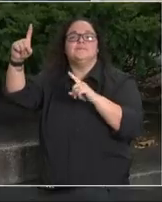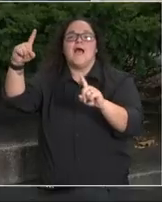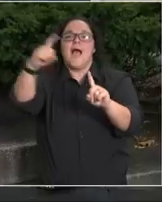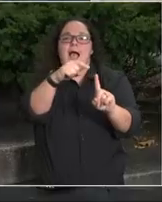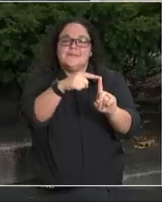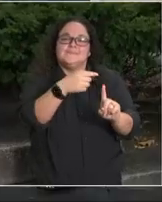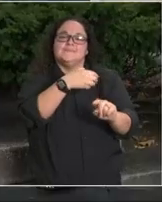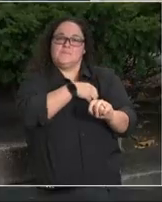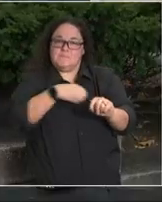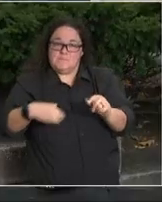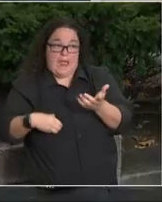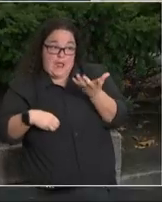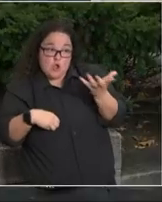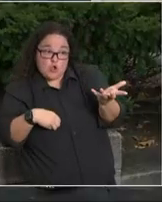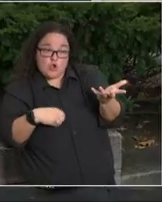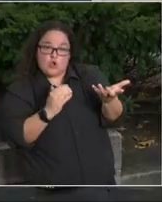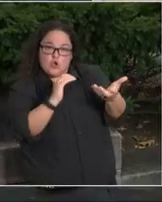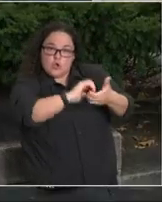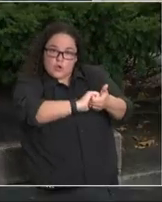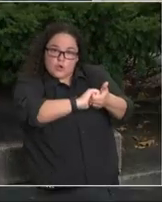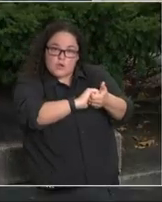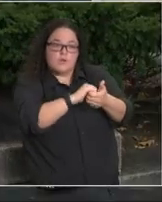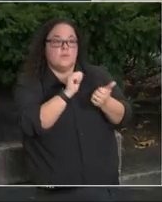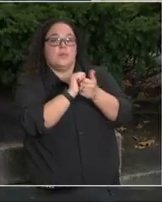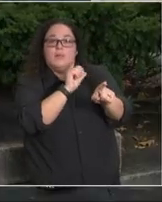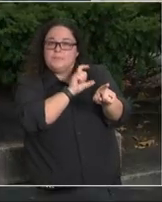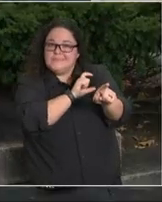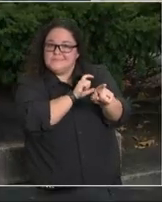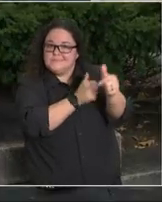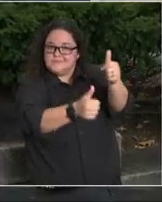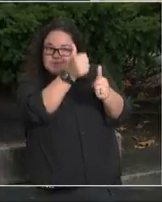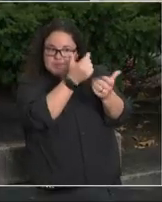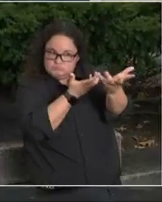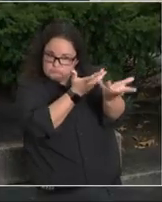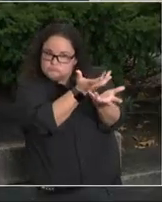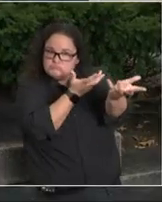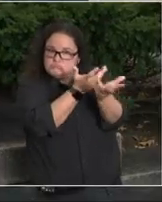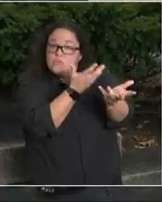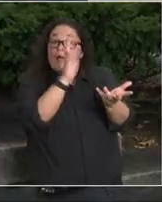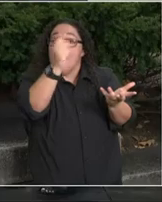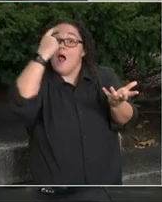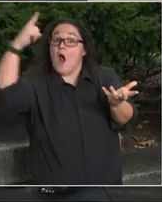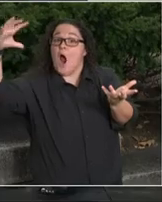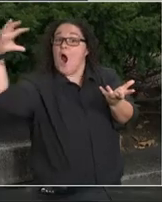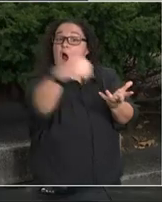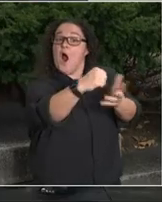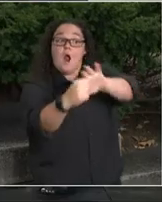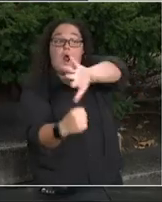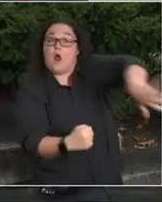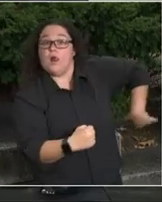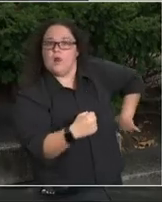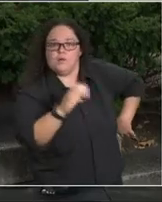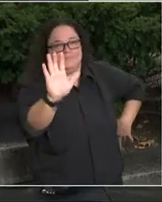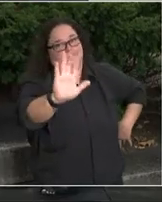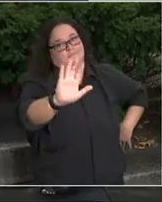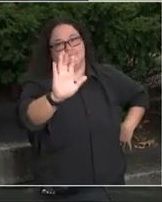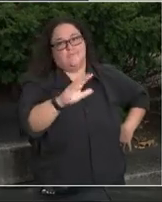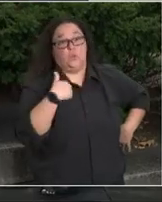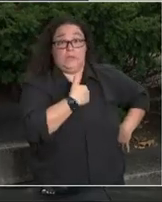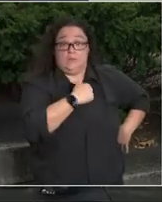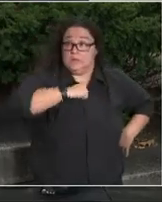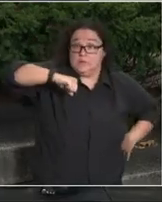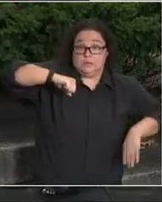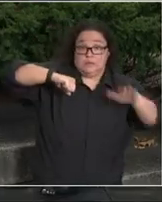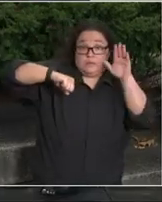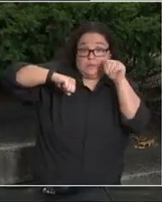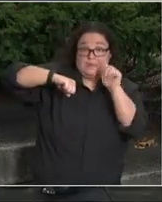hostile takeover of our police. And if it means standing up to the president, standing up to the attorney general to ensure that the laws of our country are